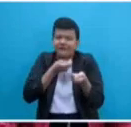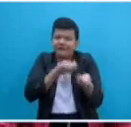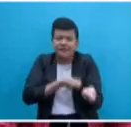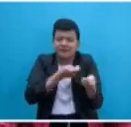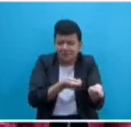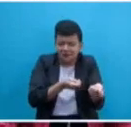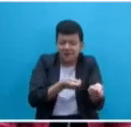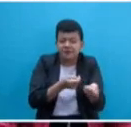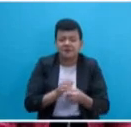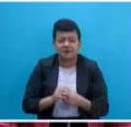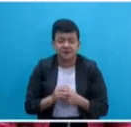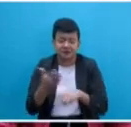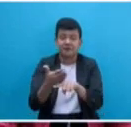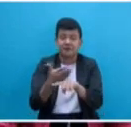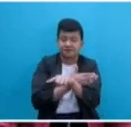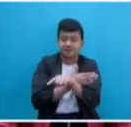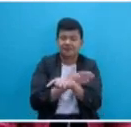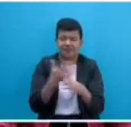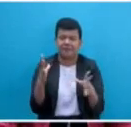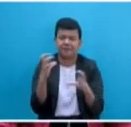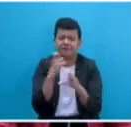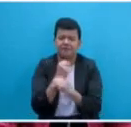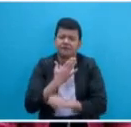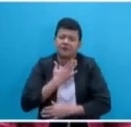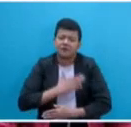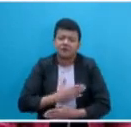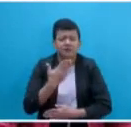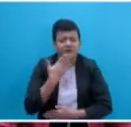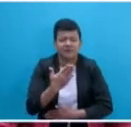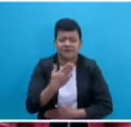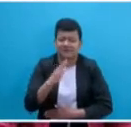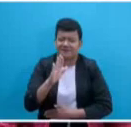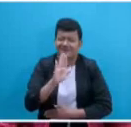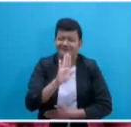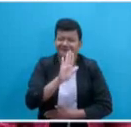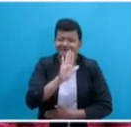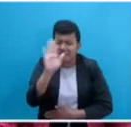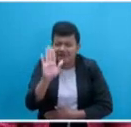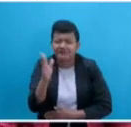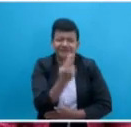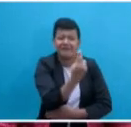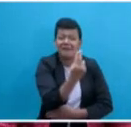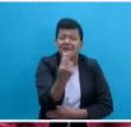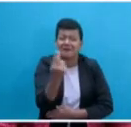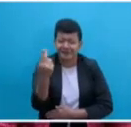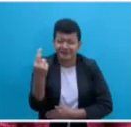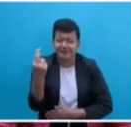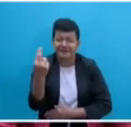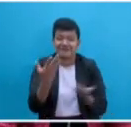Before ending, Mr. Speaker, I want to send out my greetings to Mr. and Mrs. Ashok Prasad of B. Prasad and Sons of Fletcher Road, Batwanga.